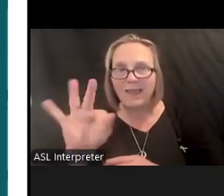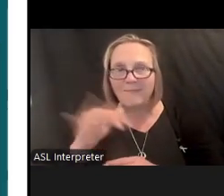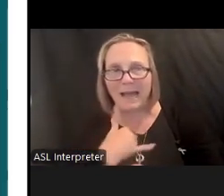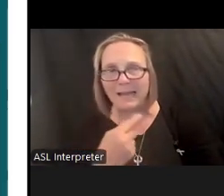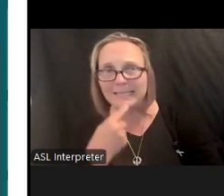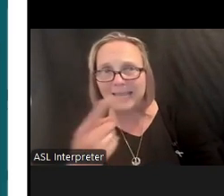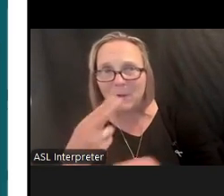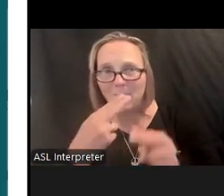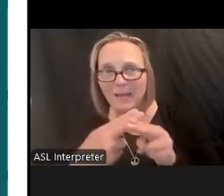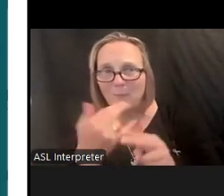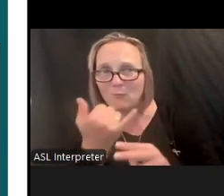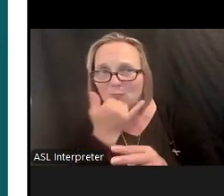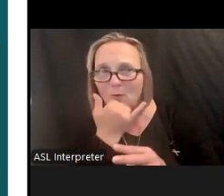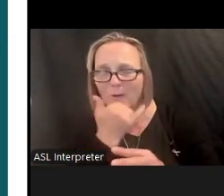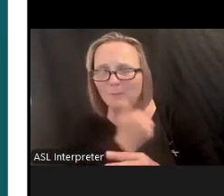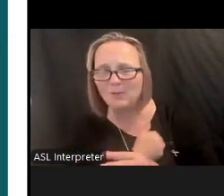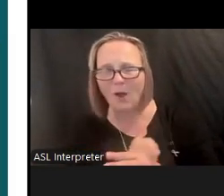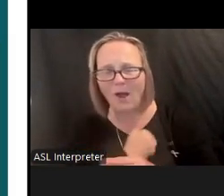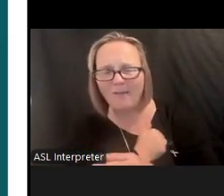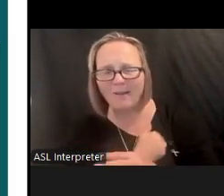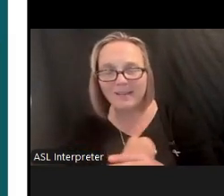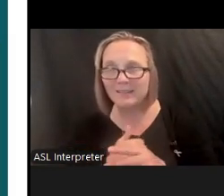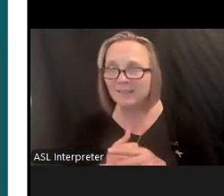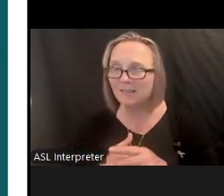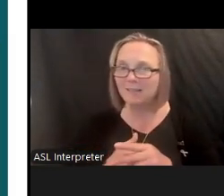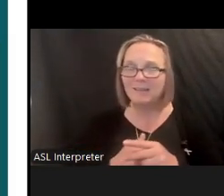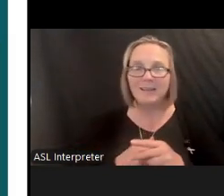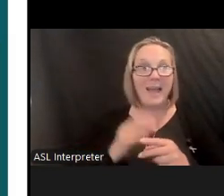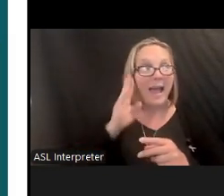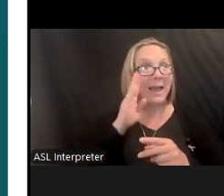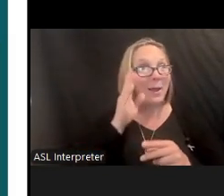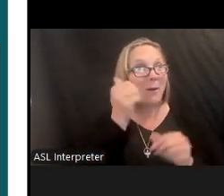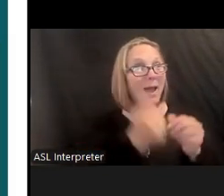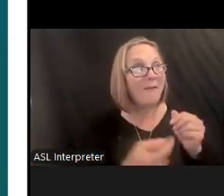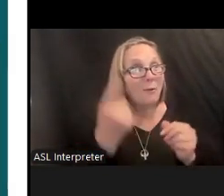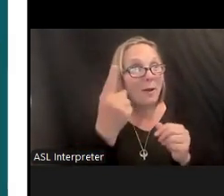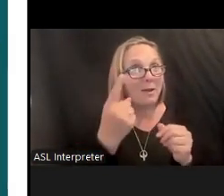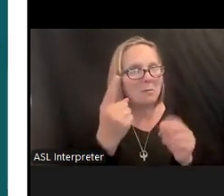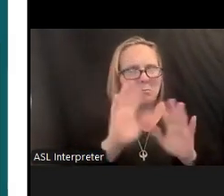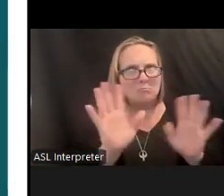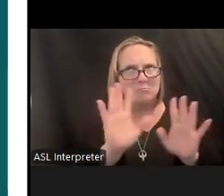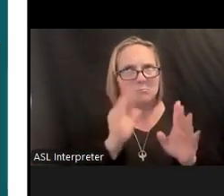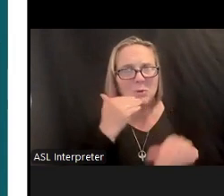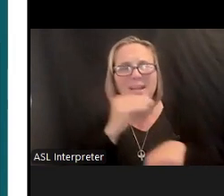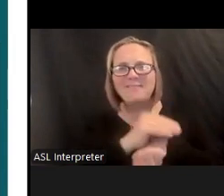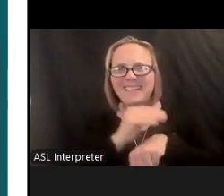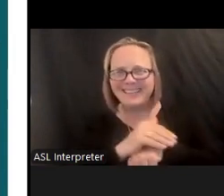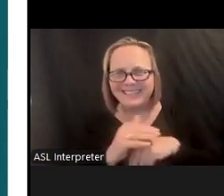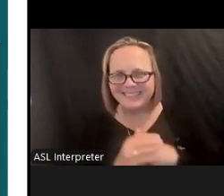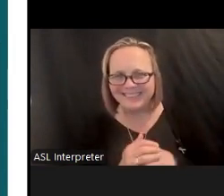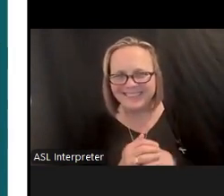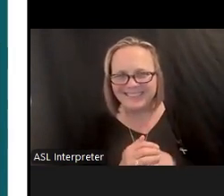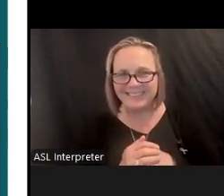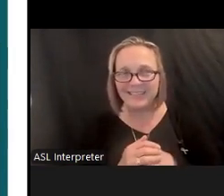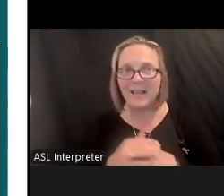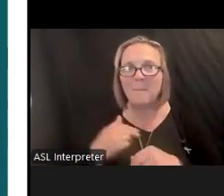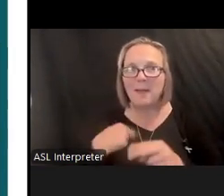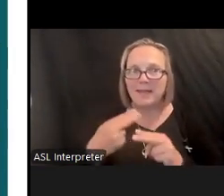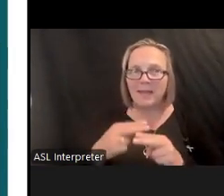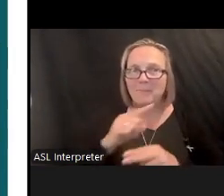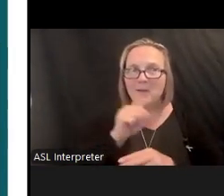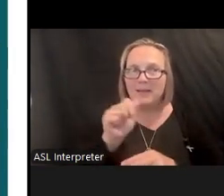any mispronunciations. Hi, good afternoon, everyone, or good evening. My name again is Zaidi